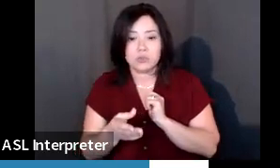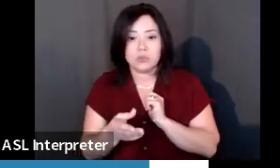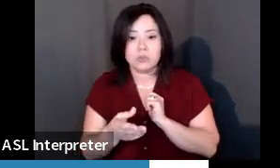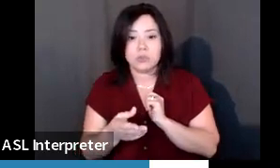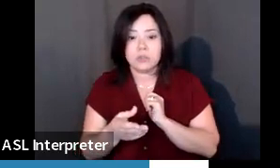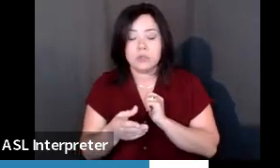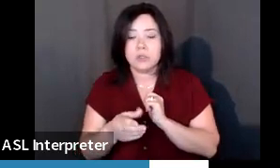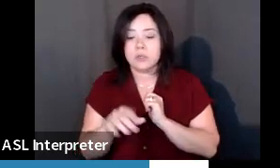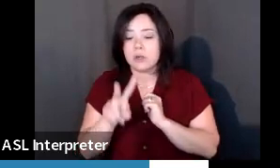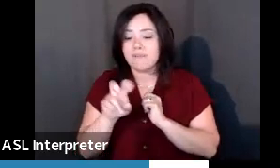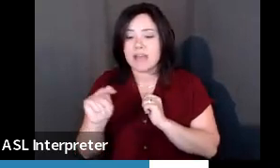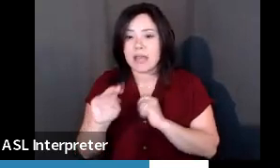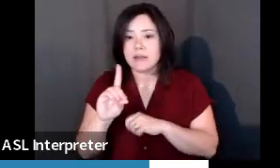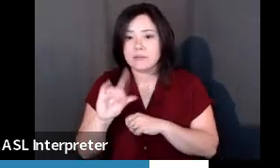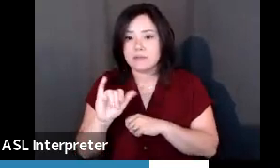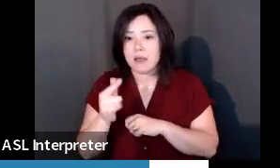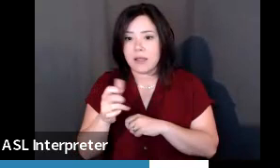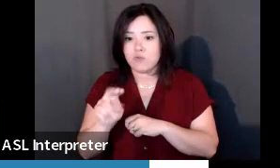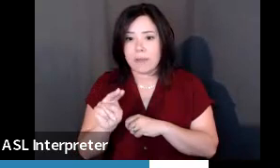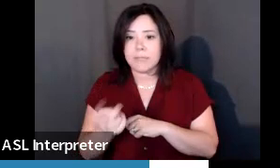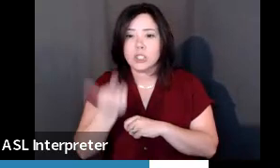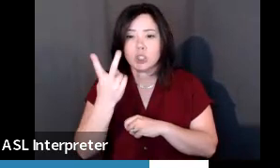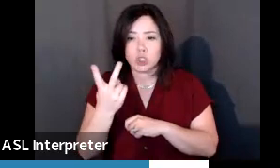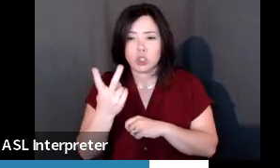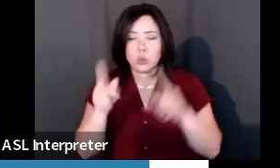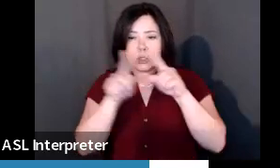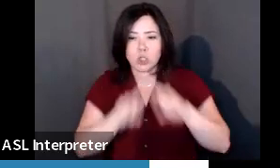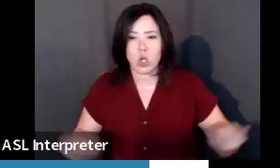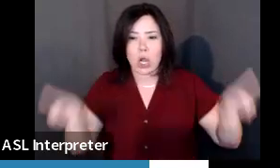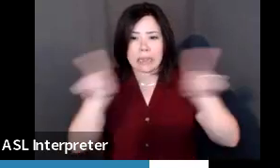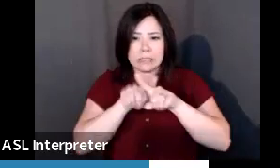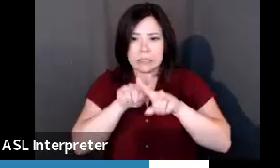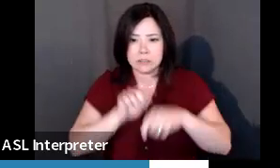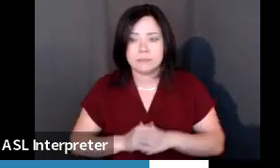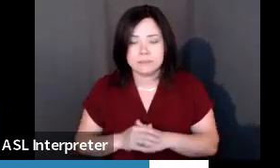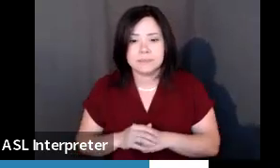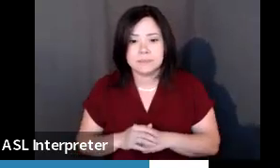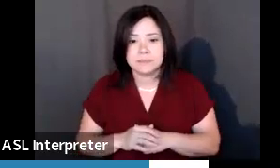of a Venn diagram, so two circles overlapping.